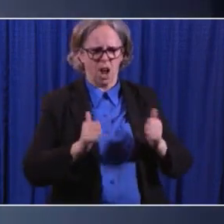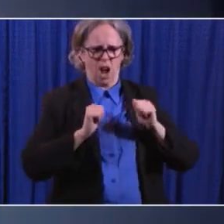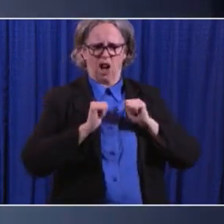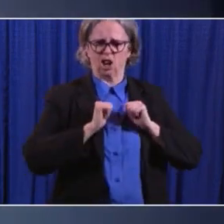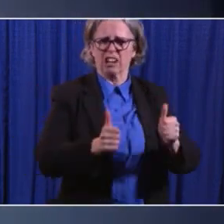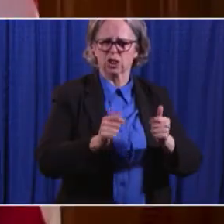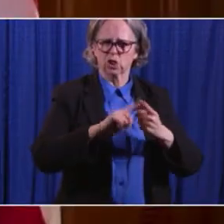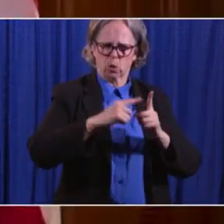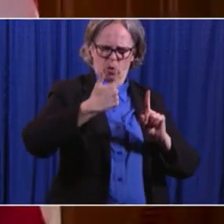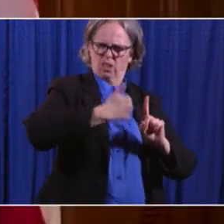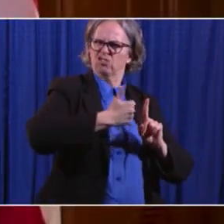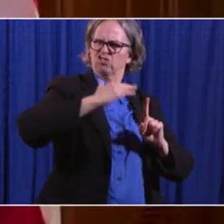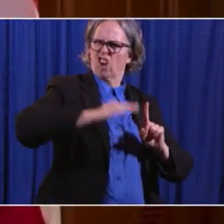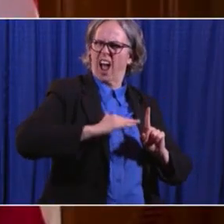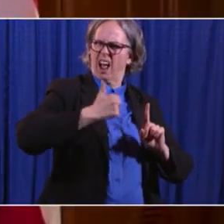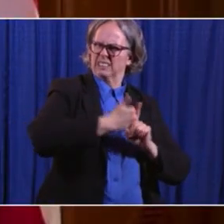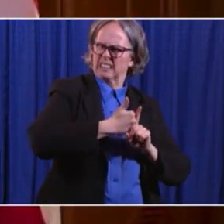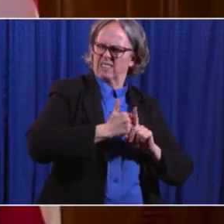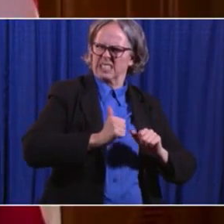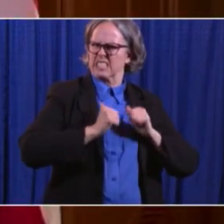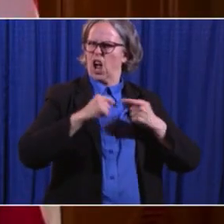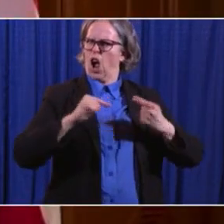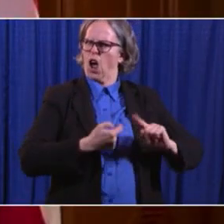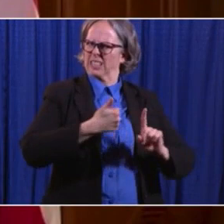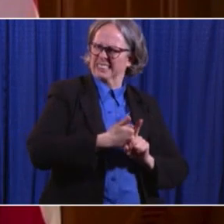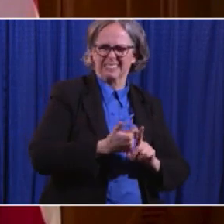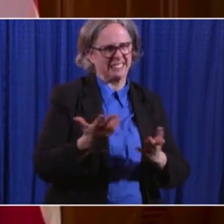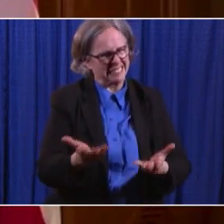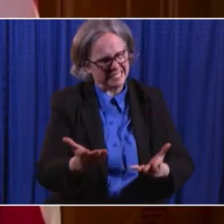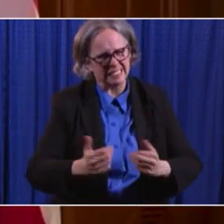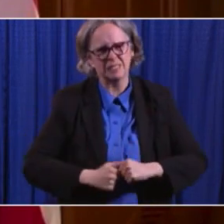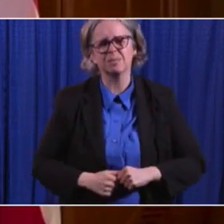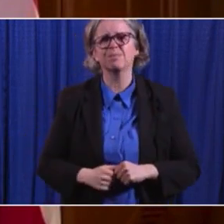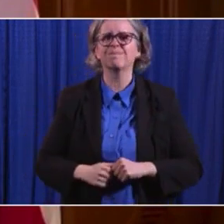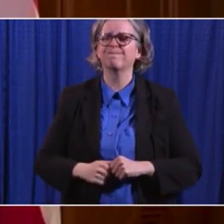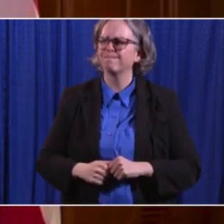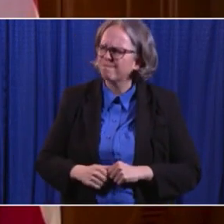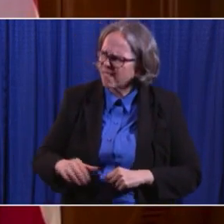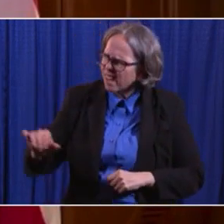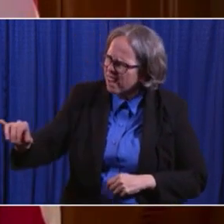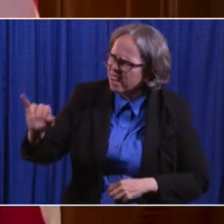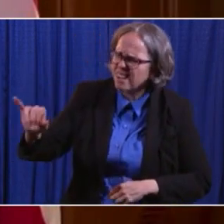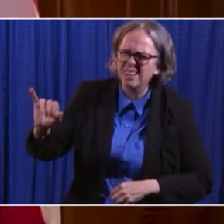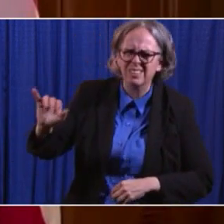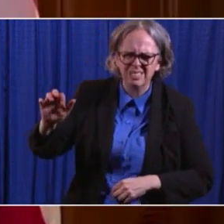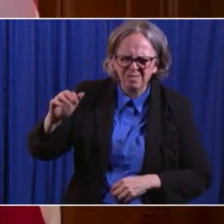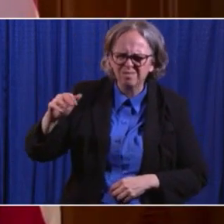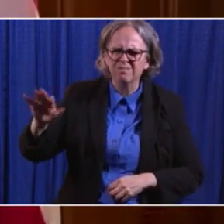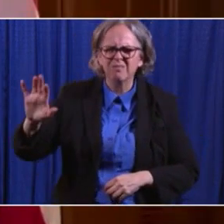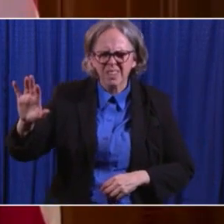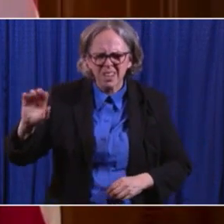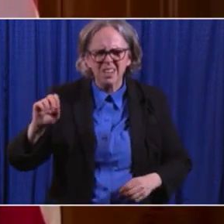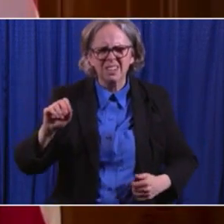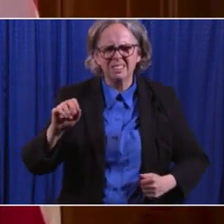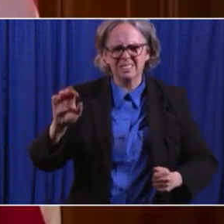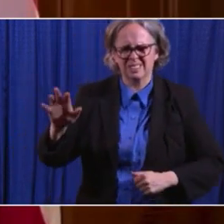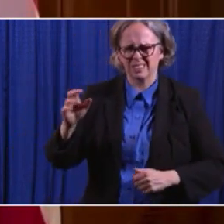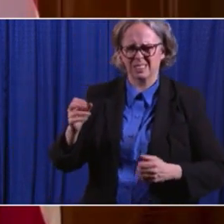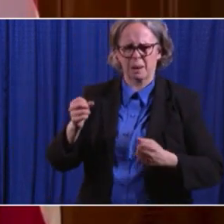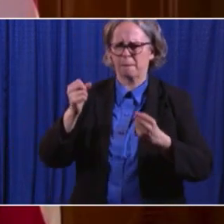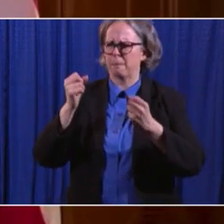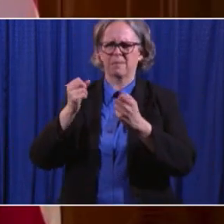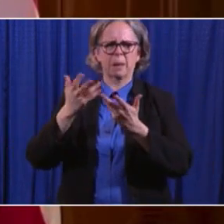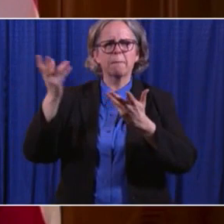I think it's hard for most of us to fully appreciate the challenges that a family